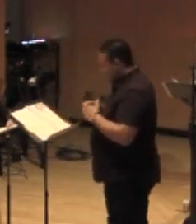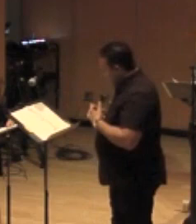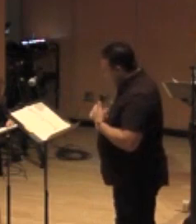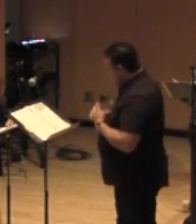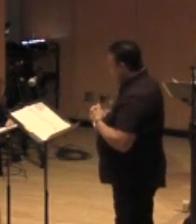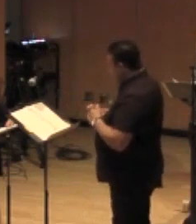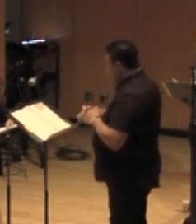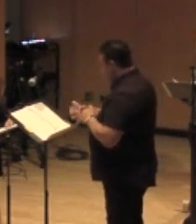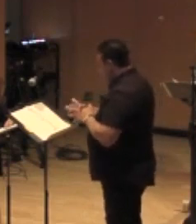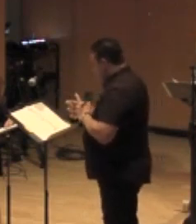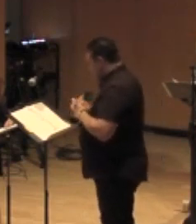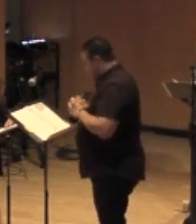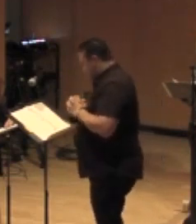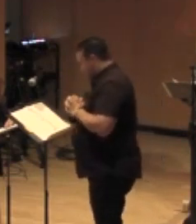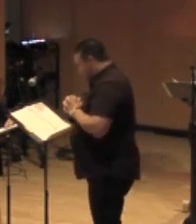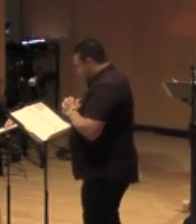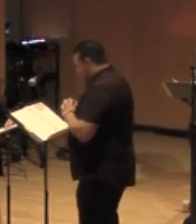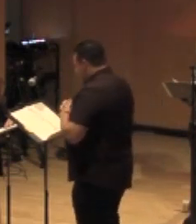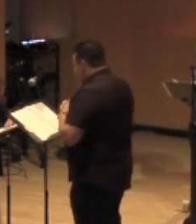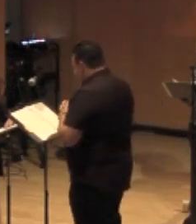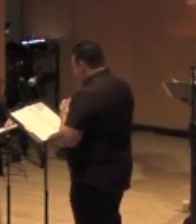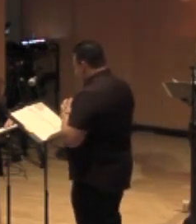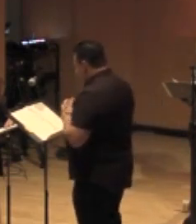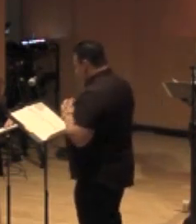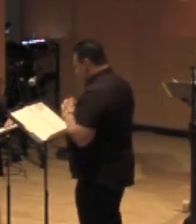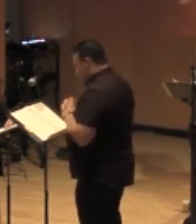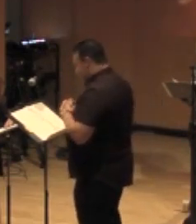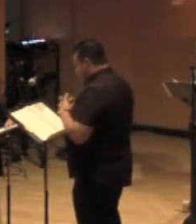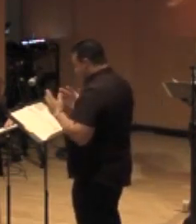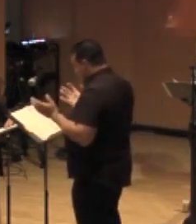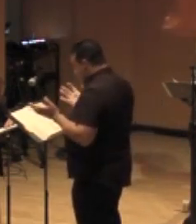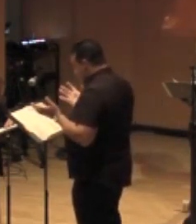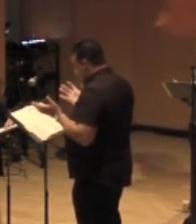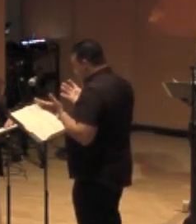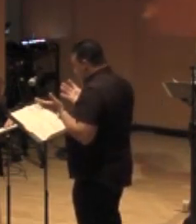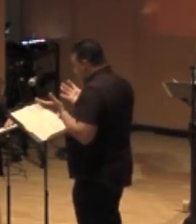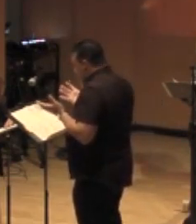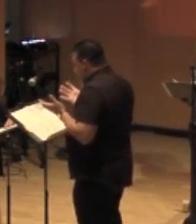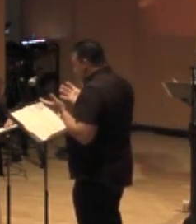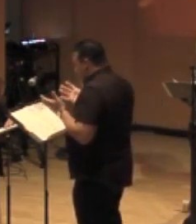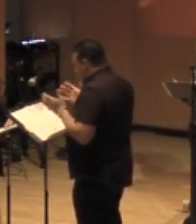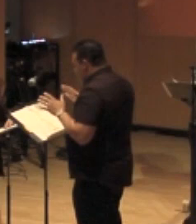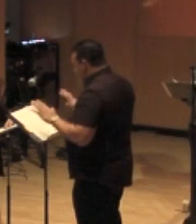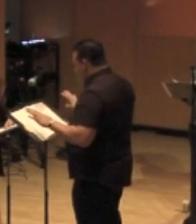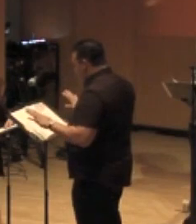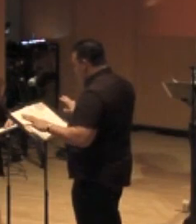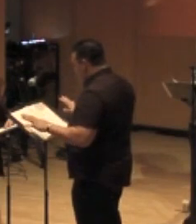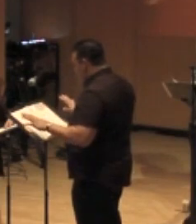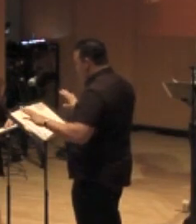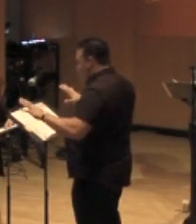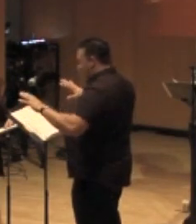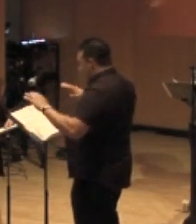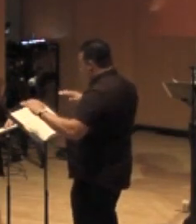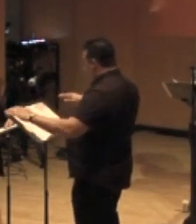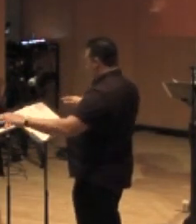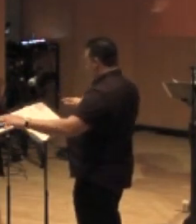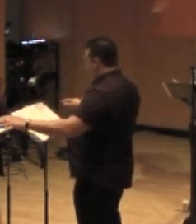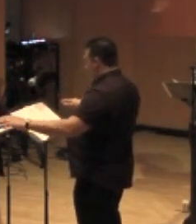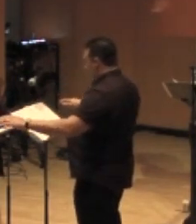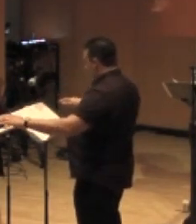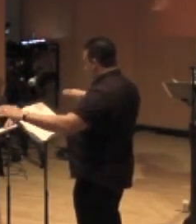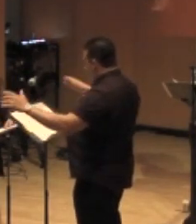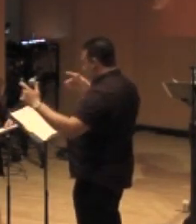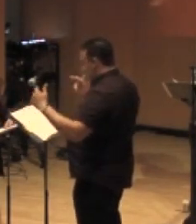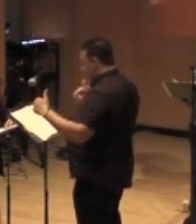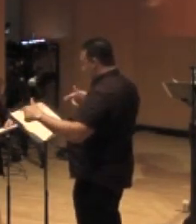the waves yeah I guess it's I like to just sit there feeling